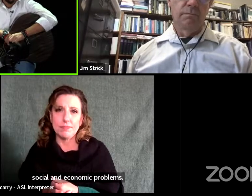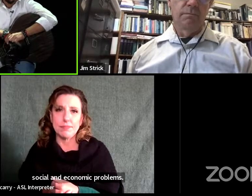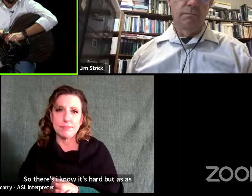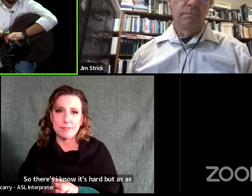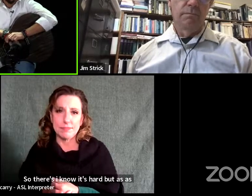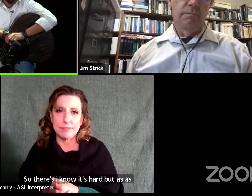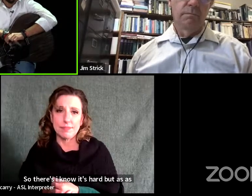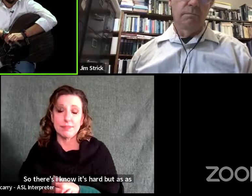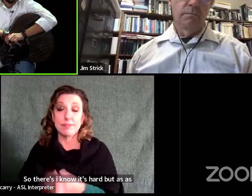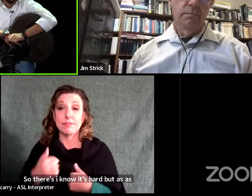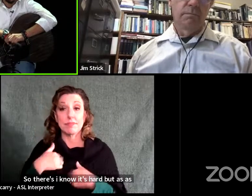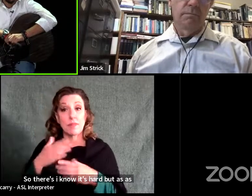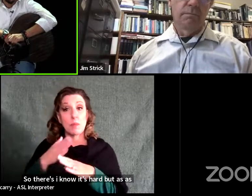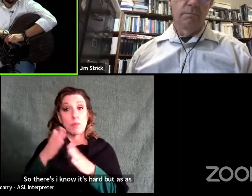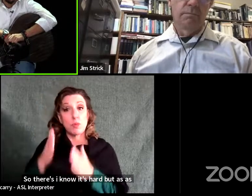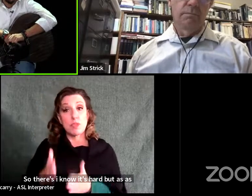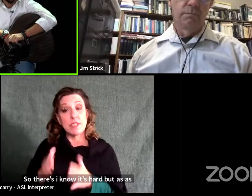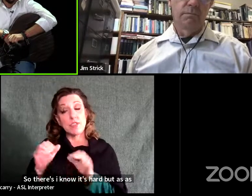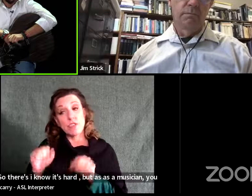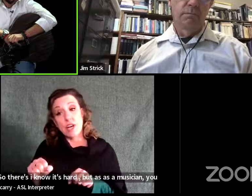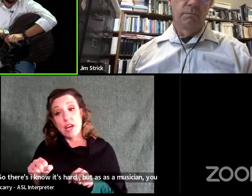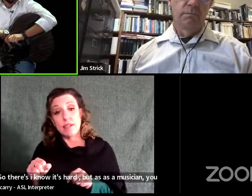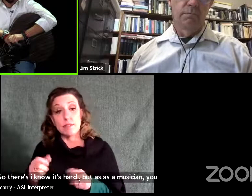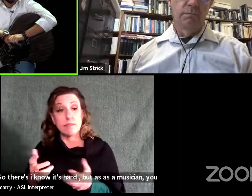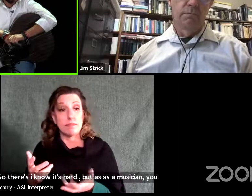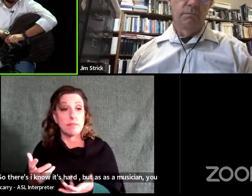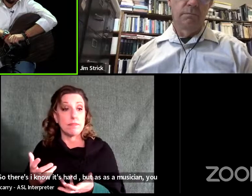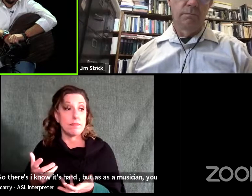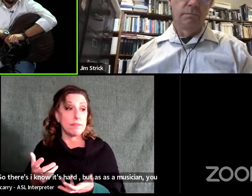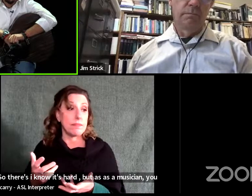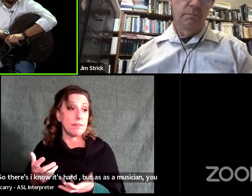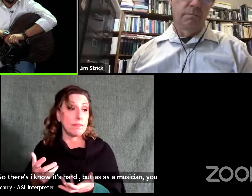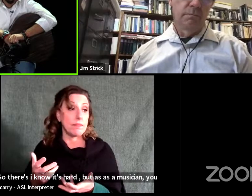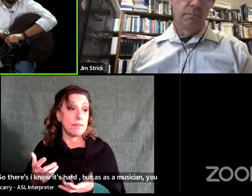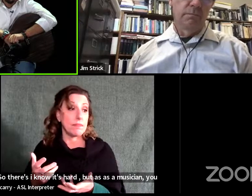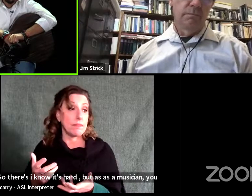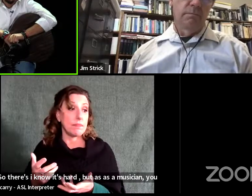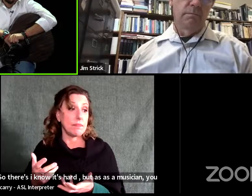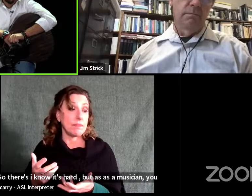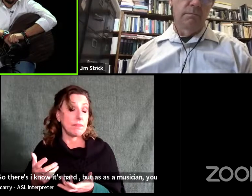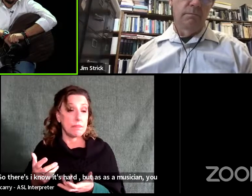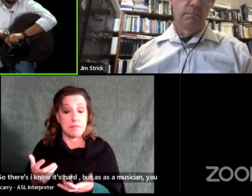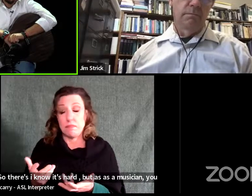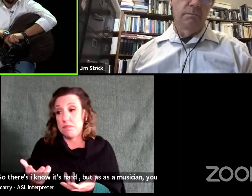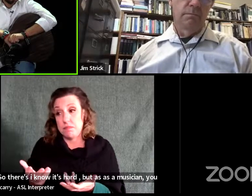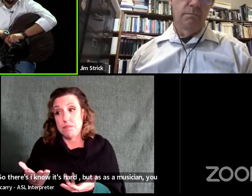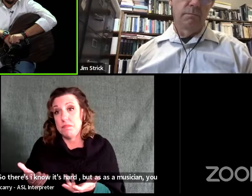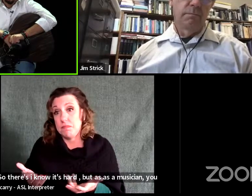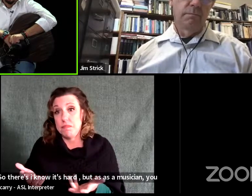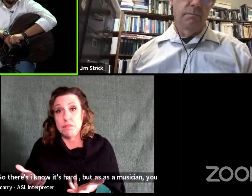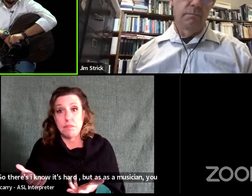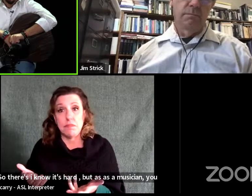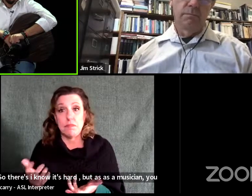as a musician, you can have, well, I think